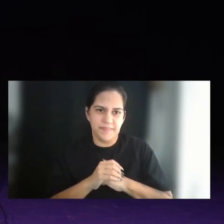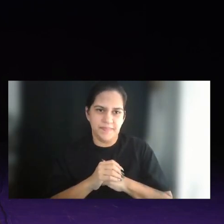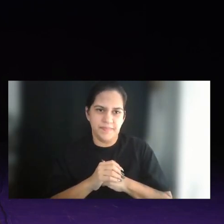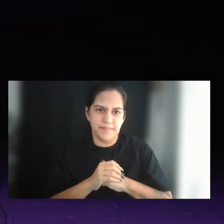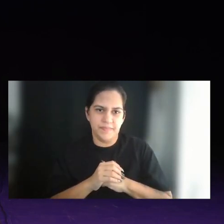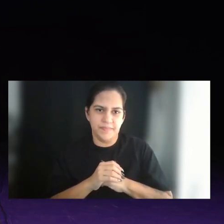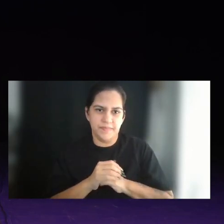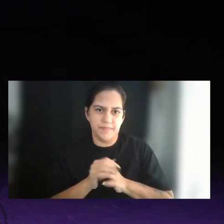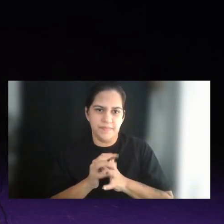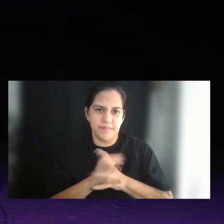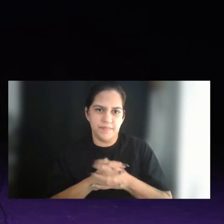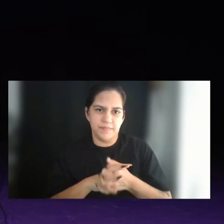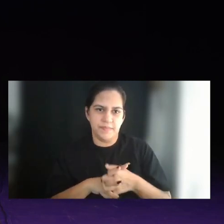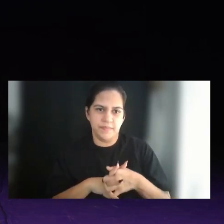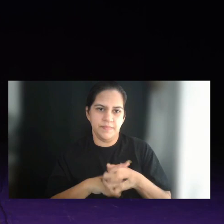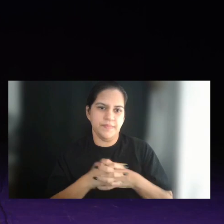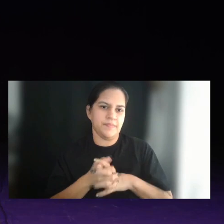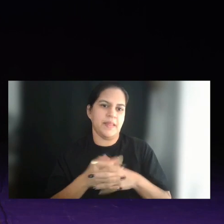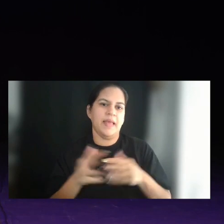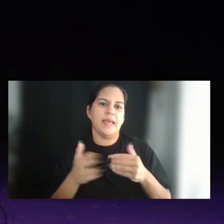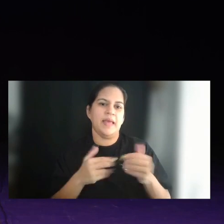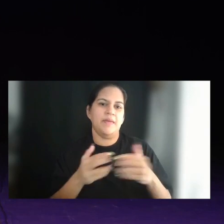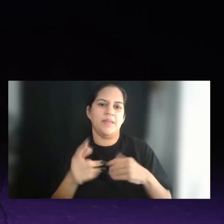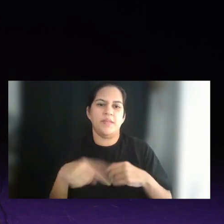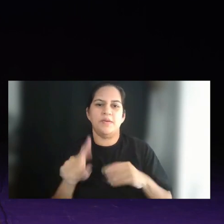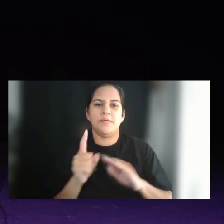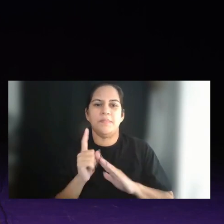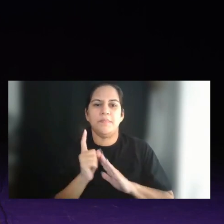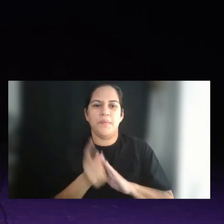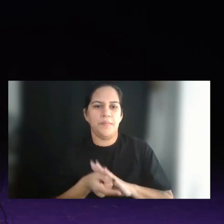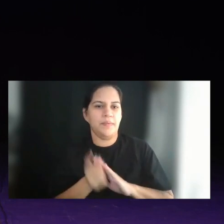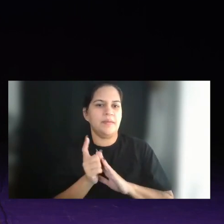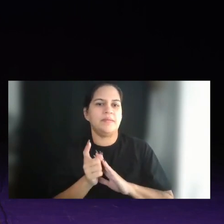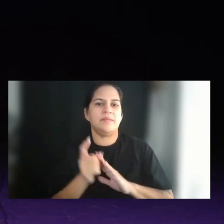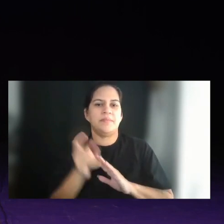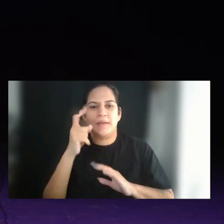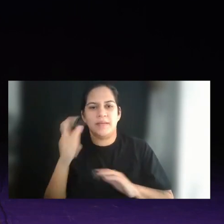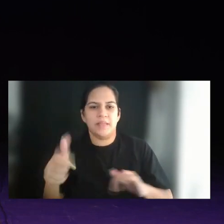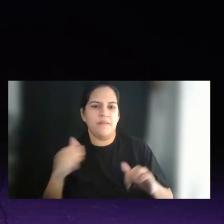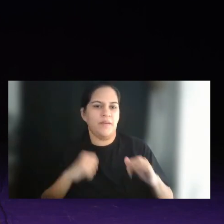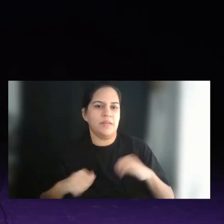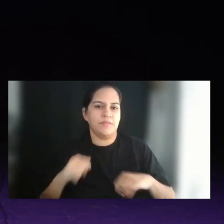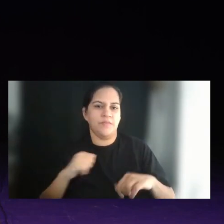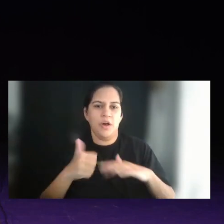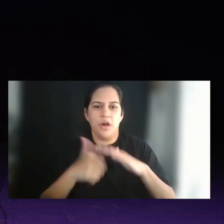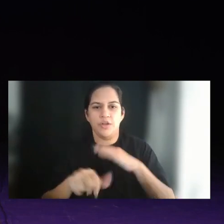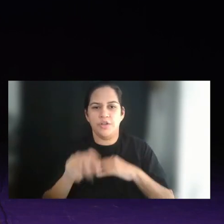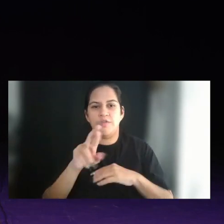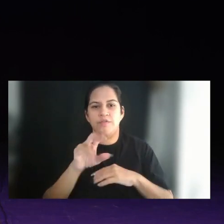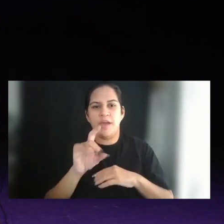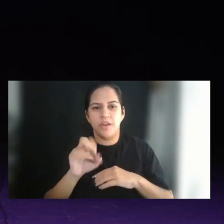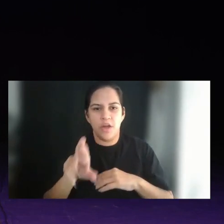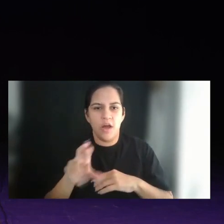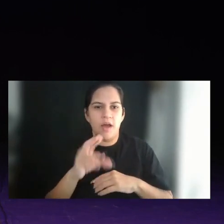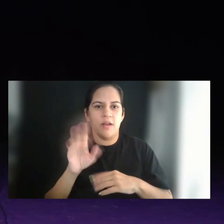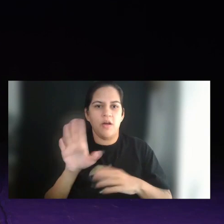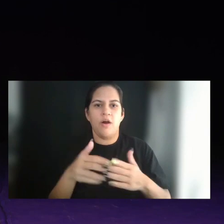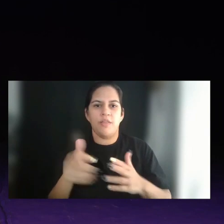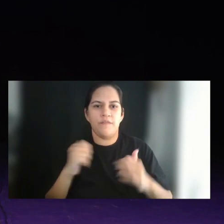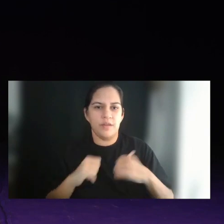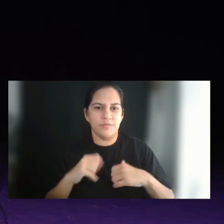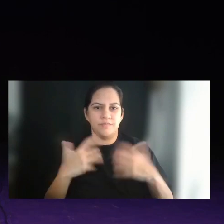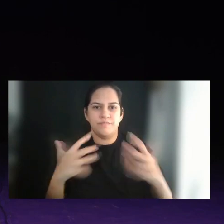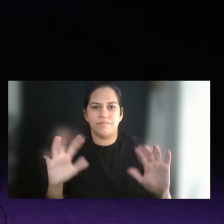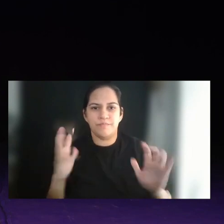Even in those moments, because the festival Under the Radar and all the festivals that go on around now, they've been happening for many